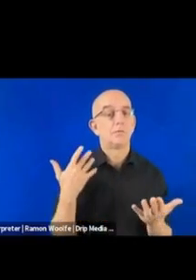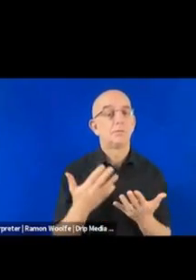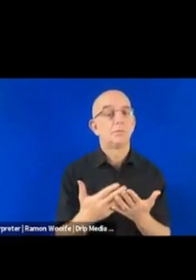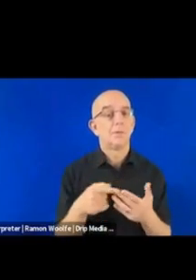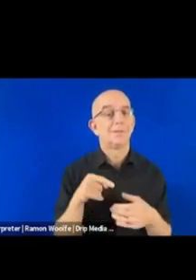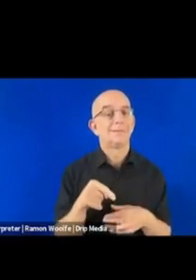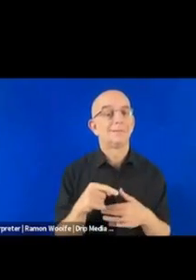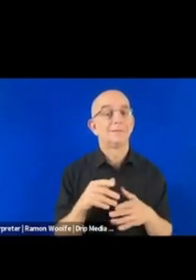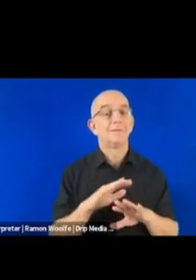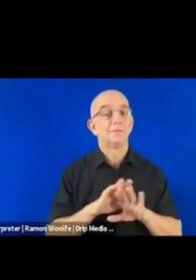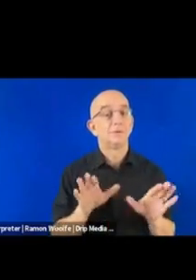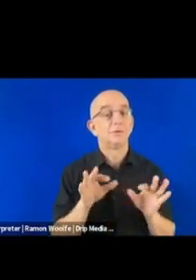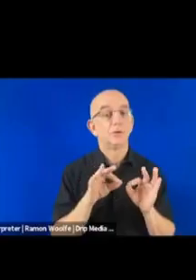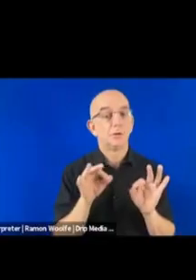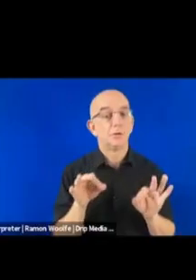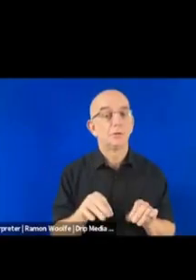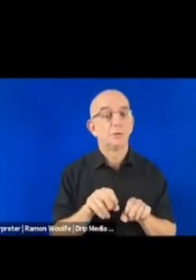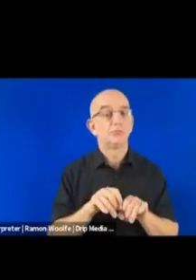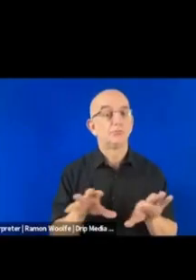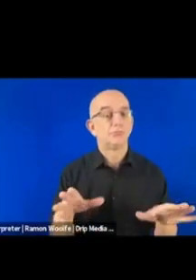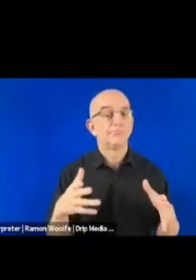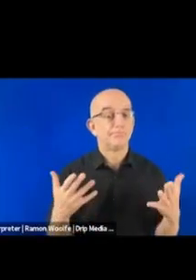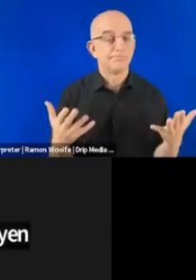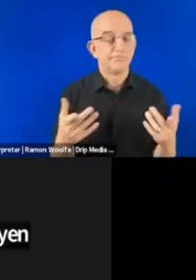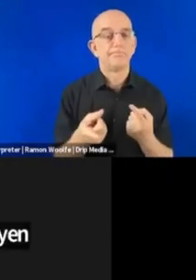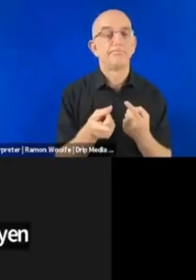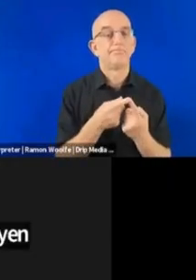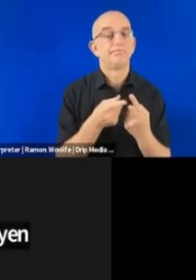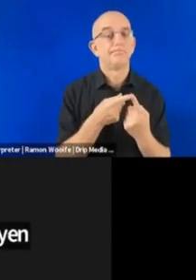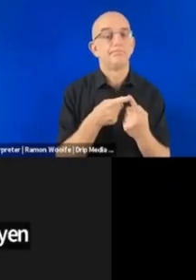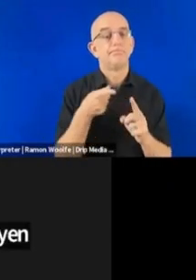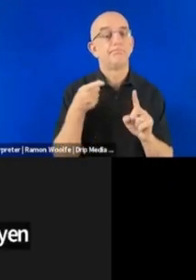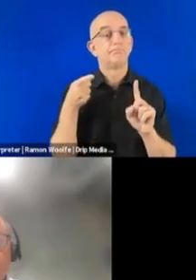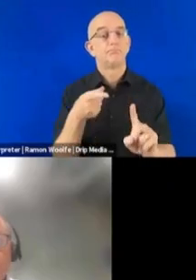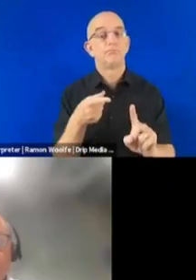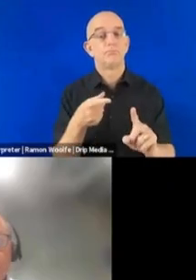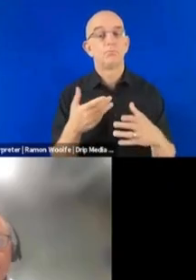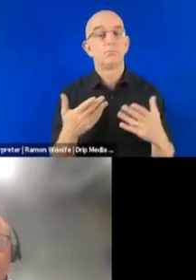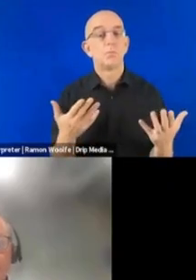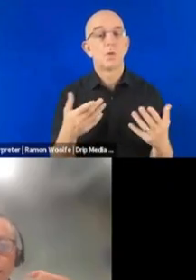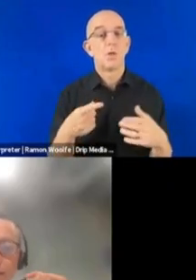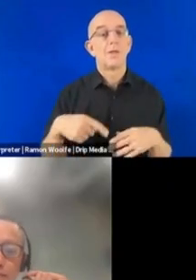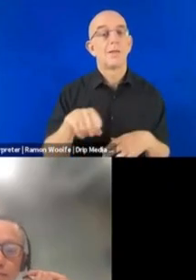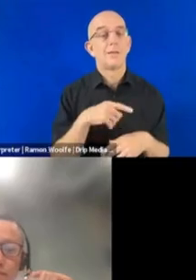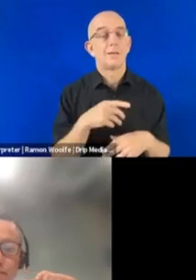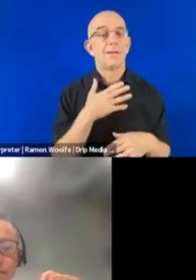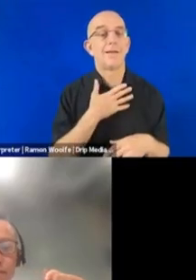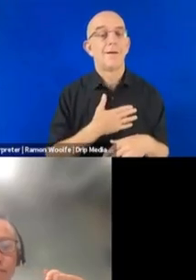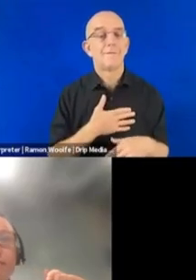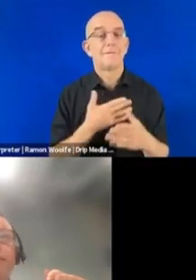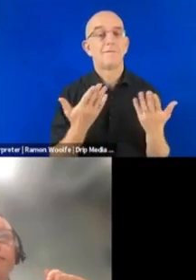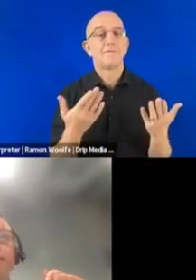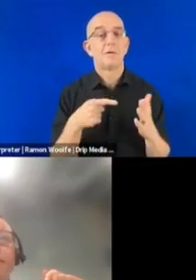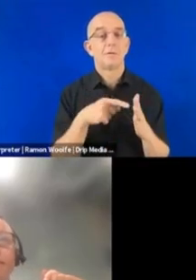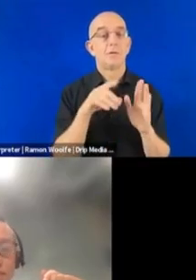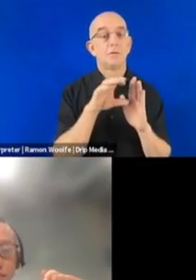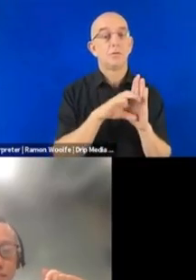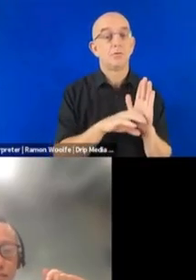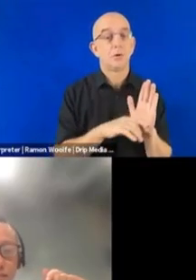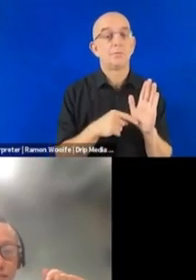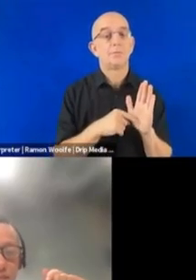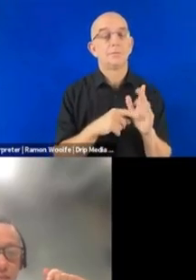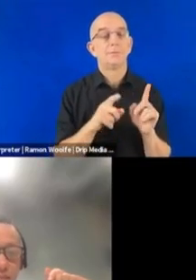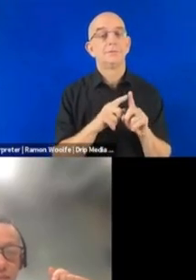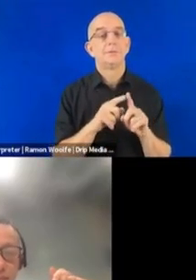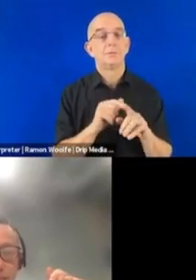we're trying to make sure that it is institutionalizing. We shouldn't look at social protection as just